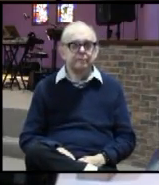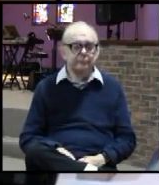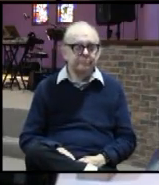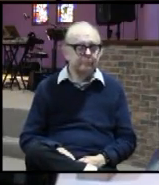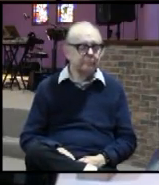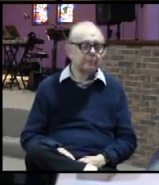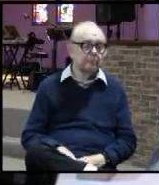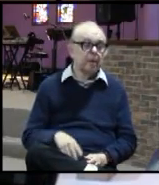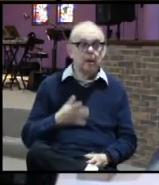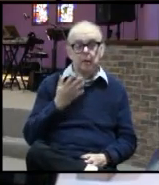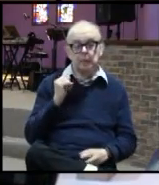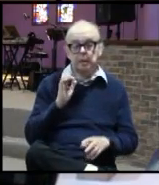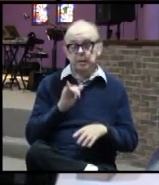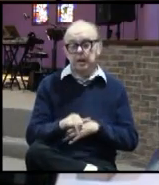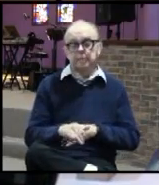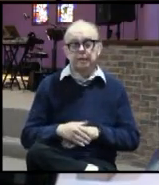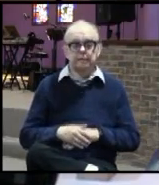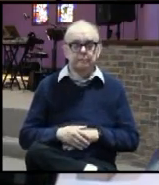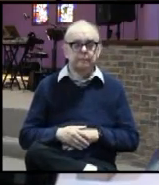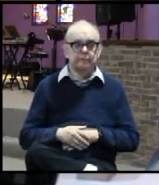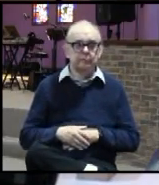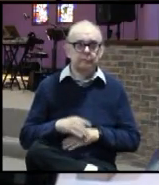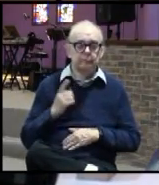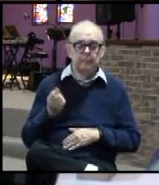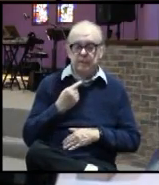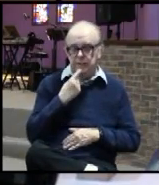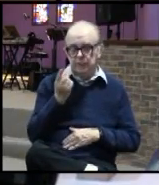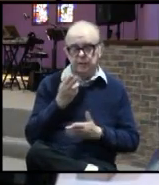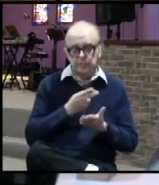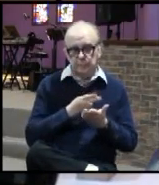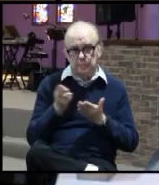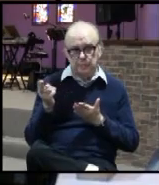Amen. Or better yet, will always tell you the truth.